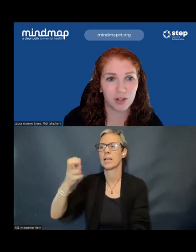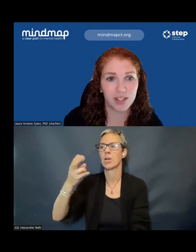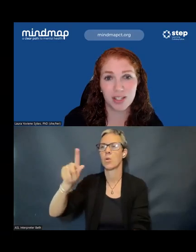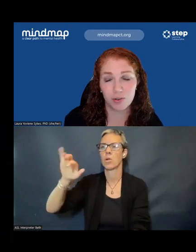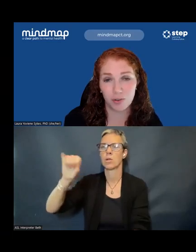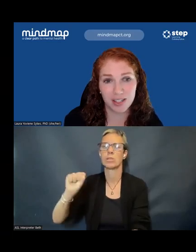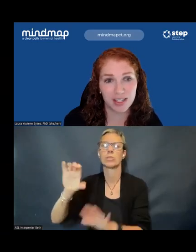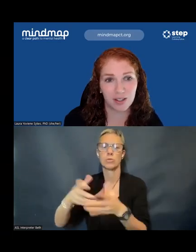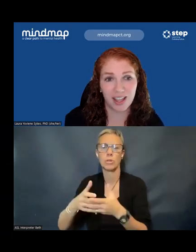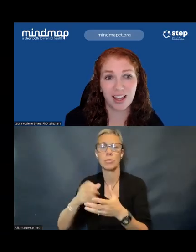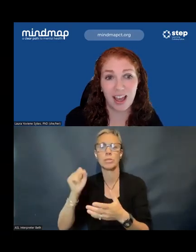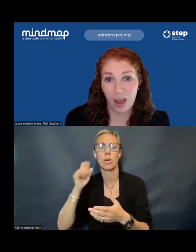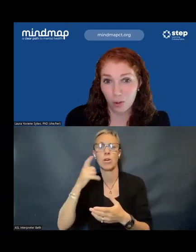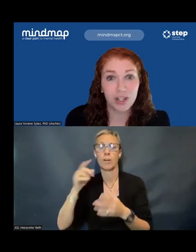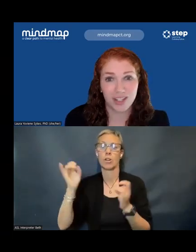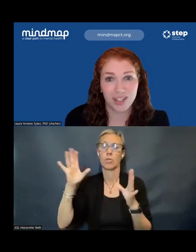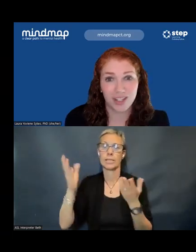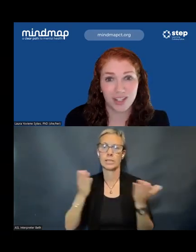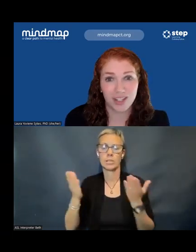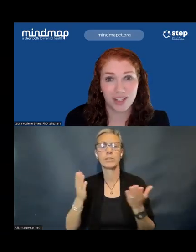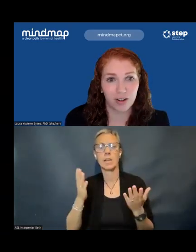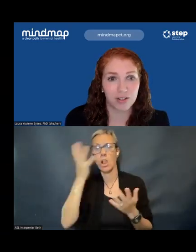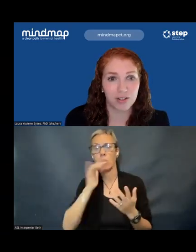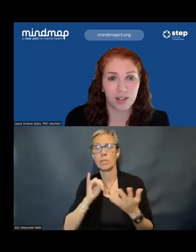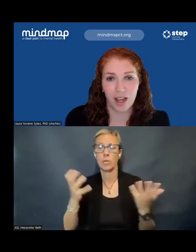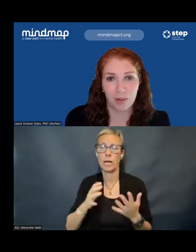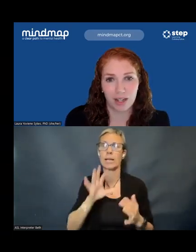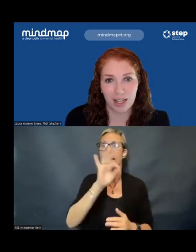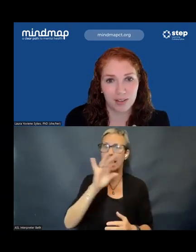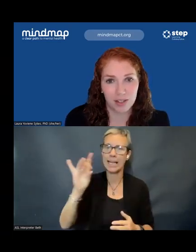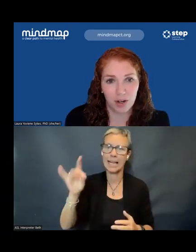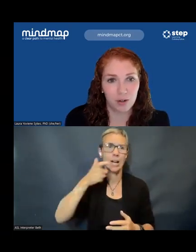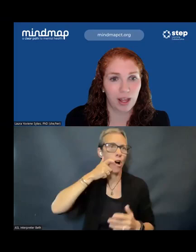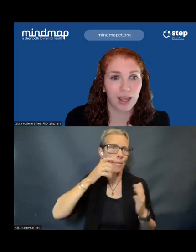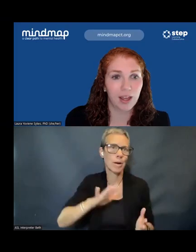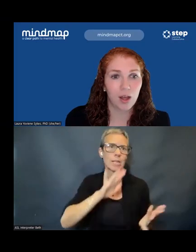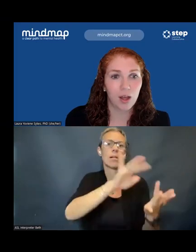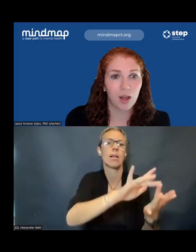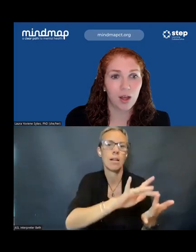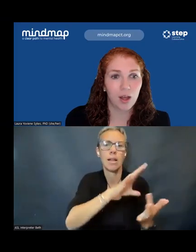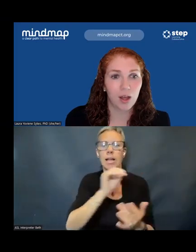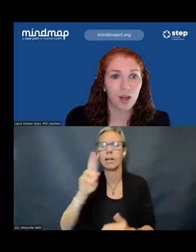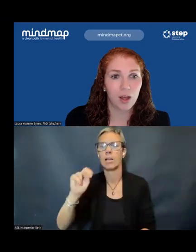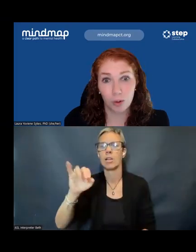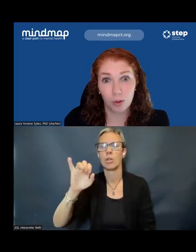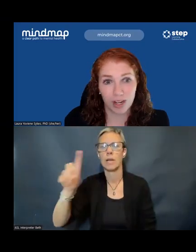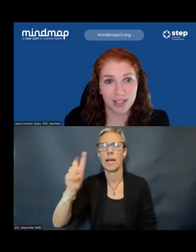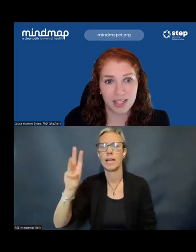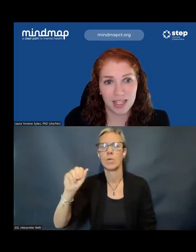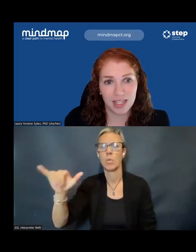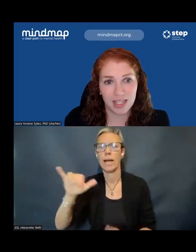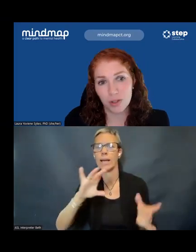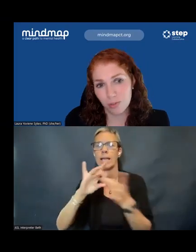crisis services. So for us, this looks like outreach to 988 operators in Connecticut's United Way, connecting with mobile